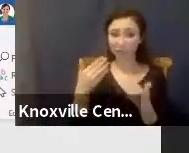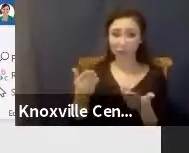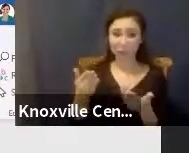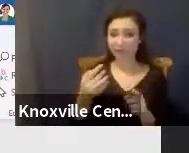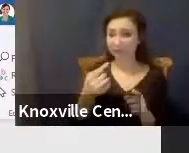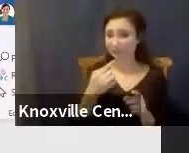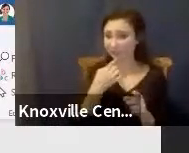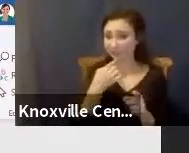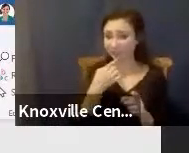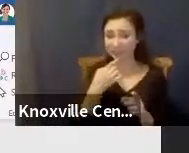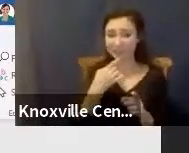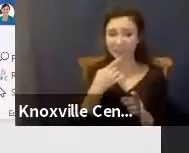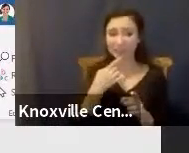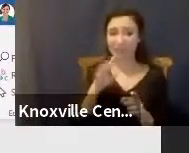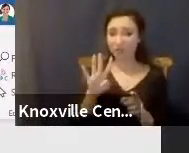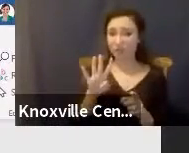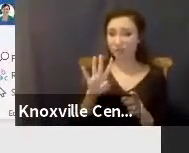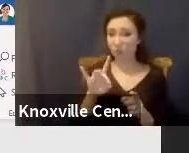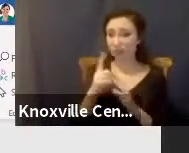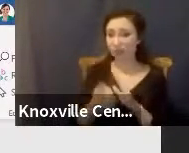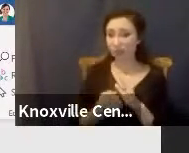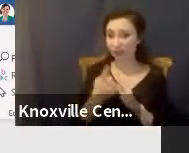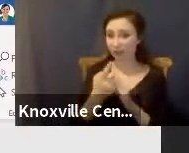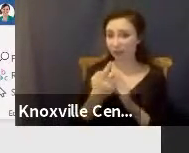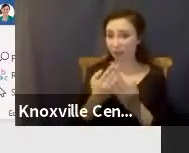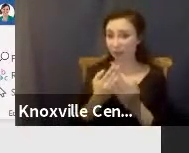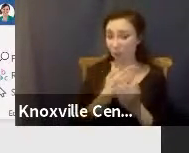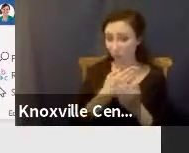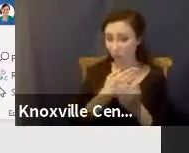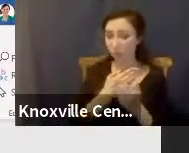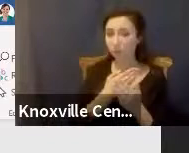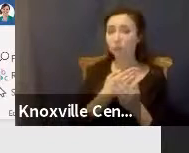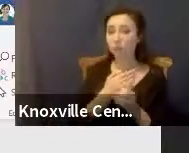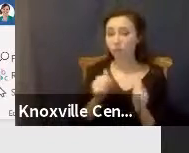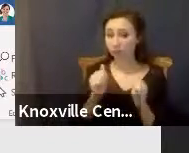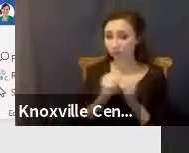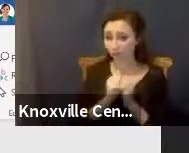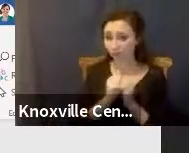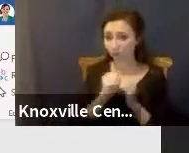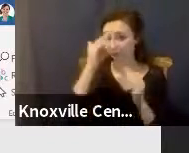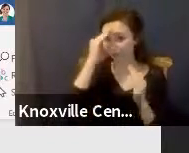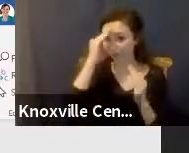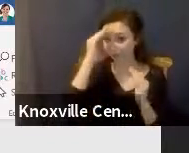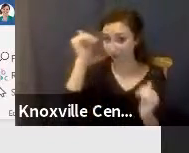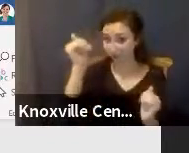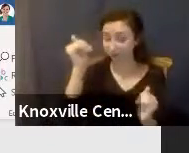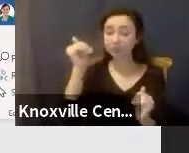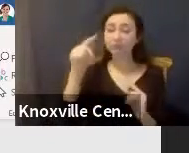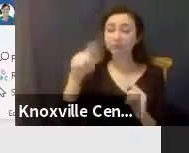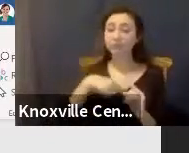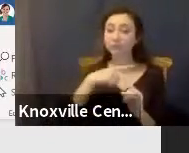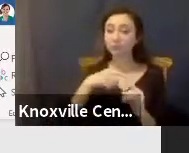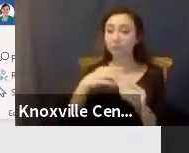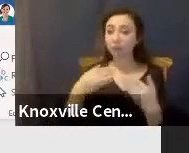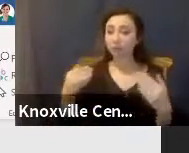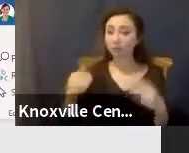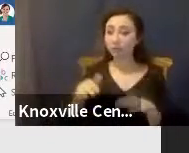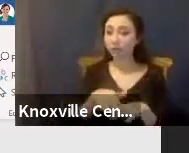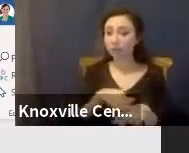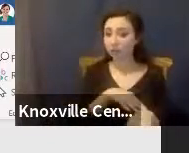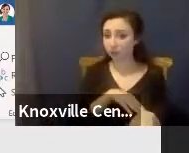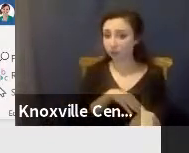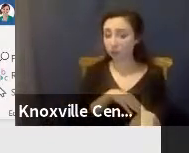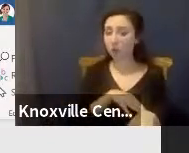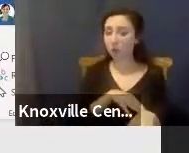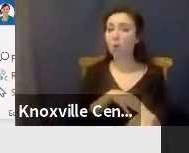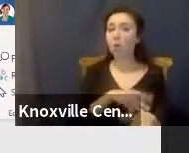say the 48 hours beforehand with the expectation that when things slow back down, we go back and amend